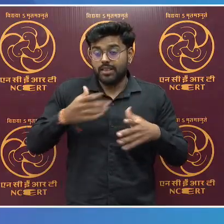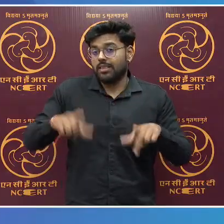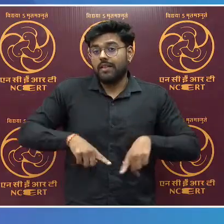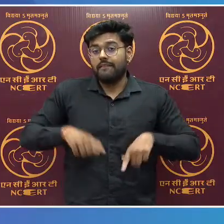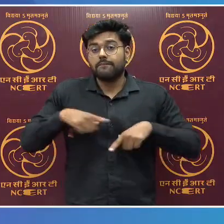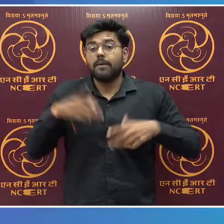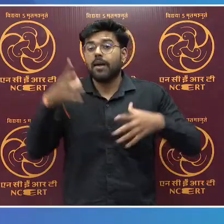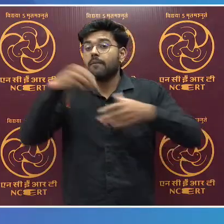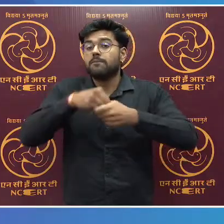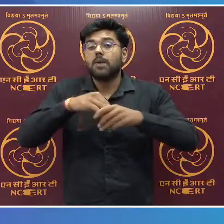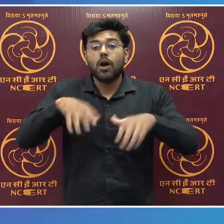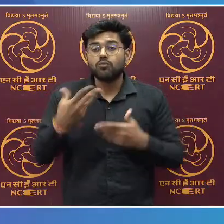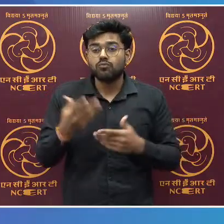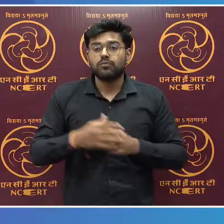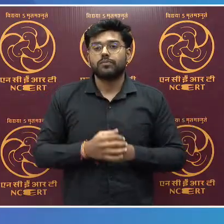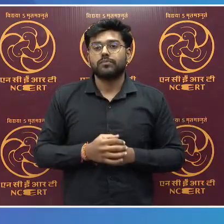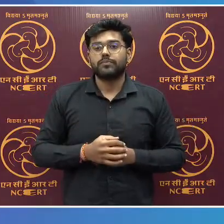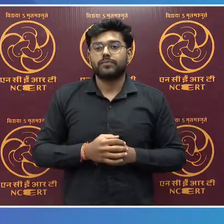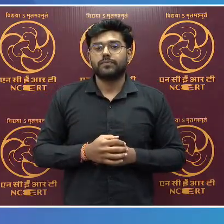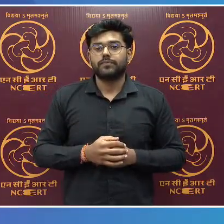well.